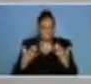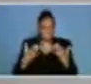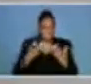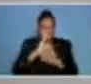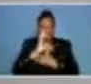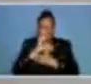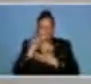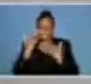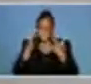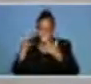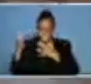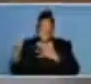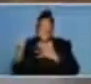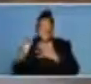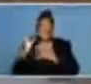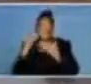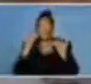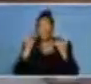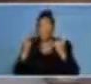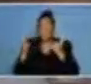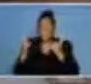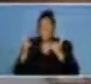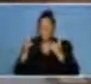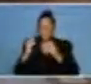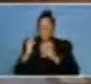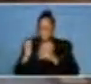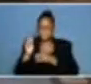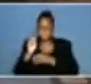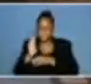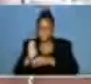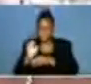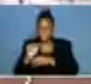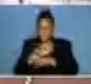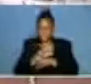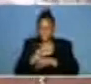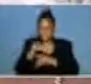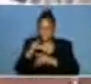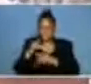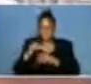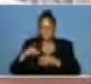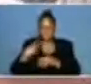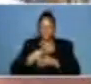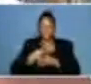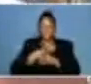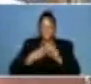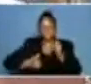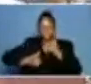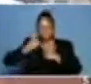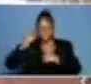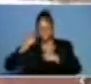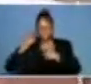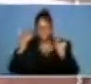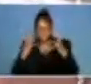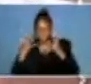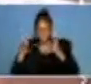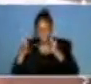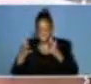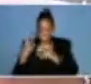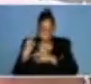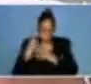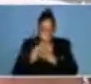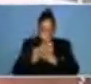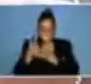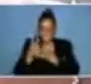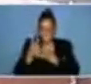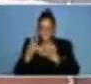place come time to play ball, according to Supervisor Ed Ron Knowles. We nearly finished construction. We near completion. We got like the next 2 more weeks.